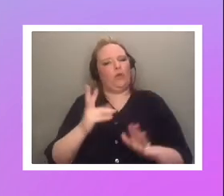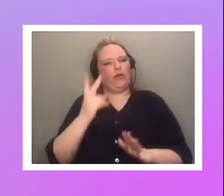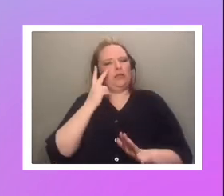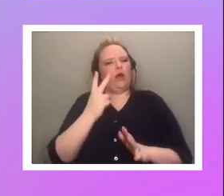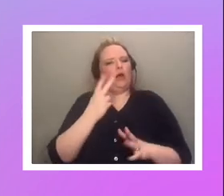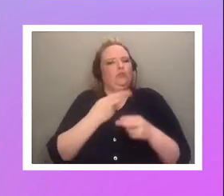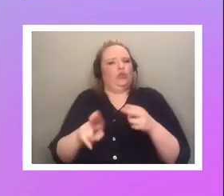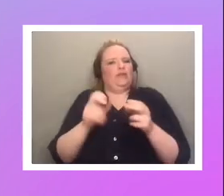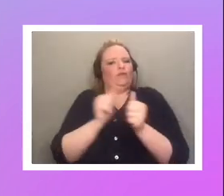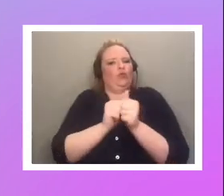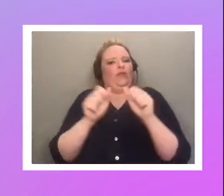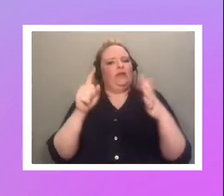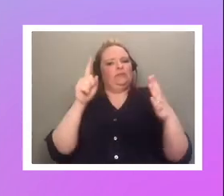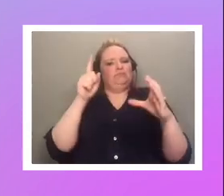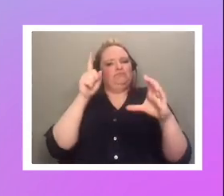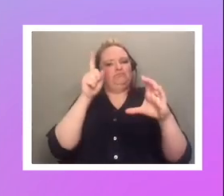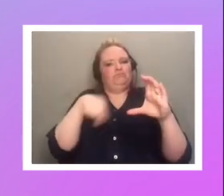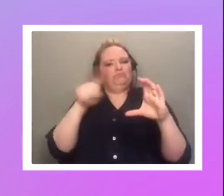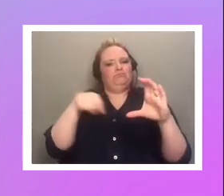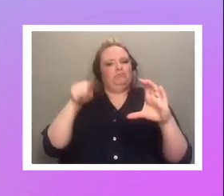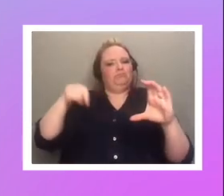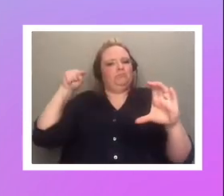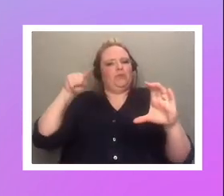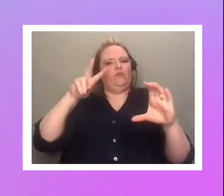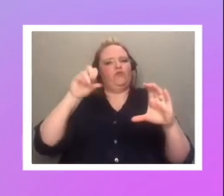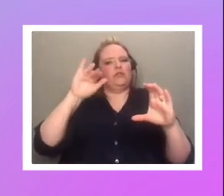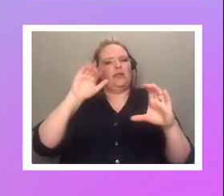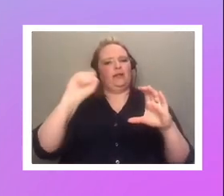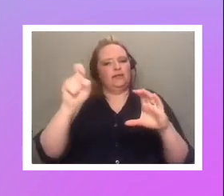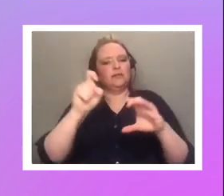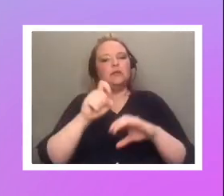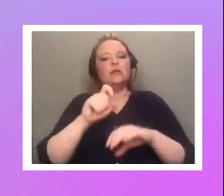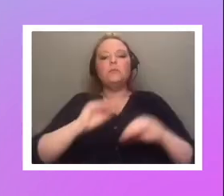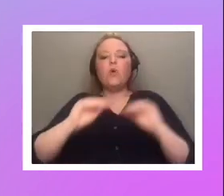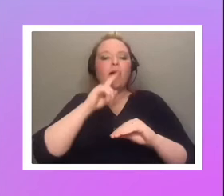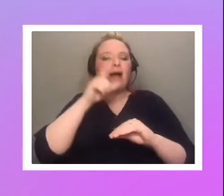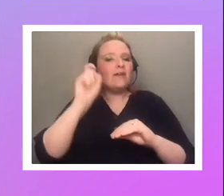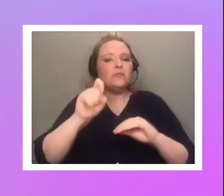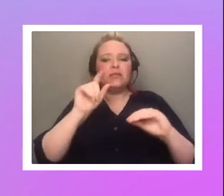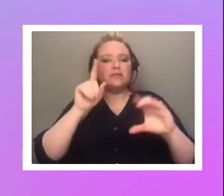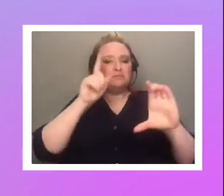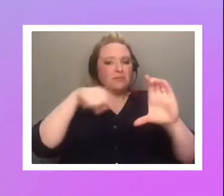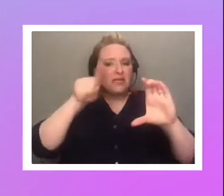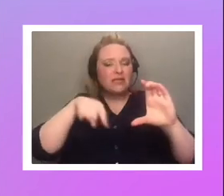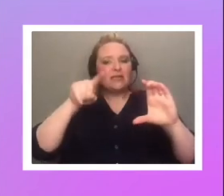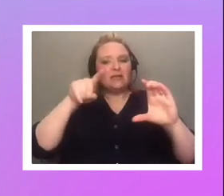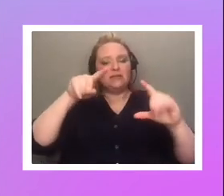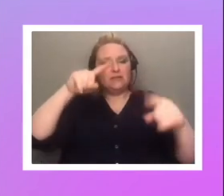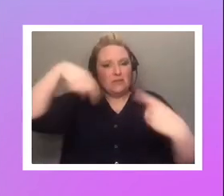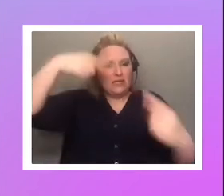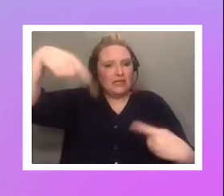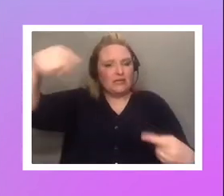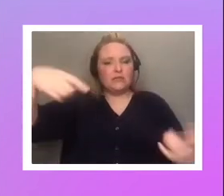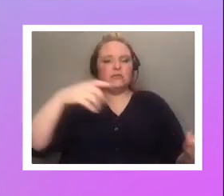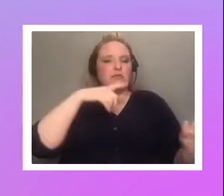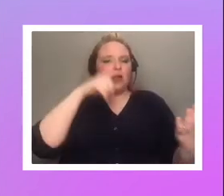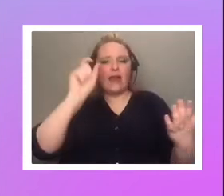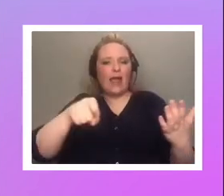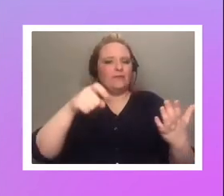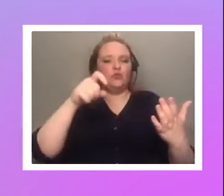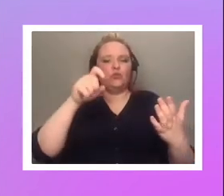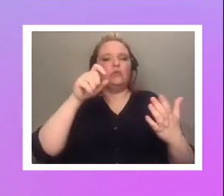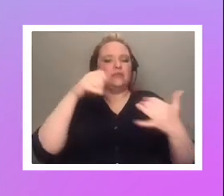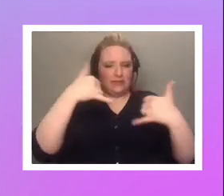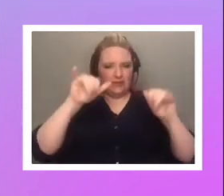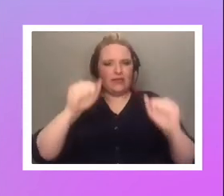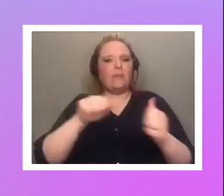spinning vortex example, but the motion doesn't have to be spinning near text for this to be an issue. And where I